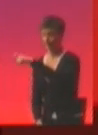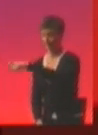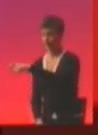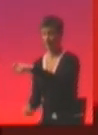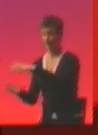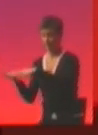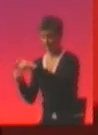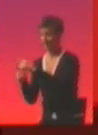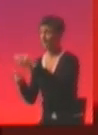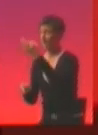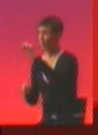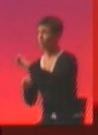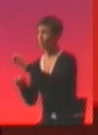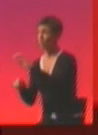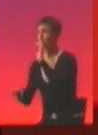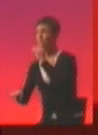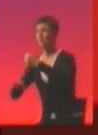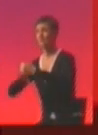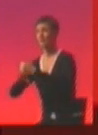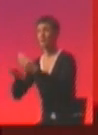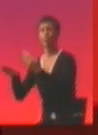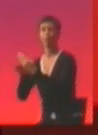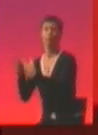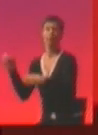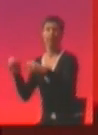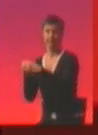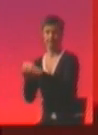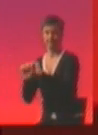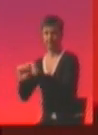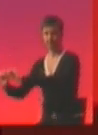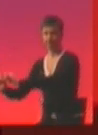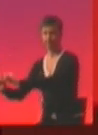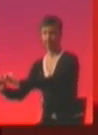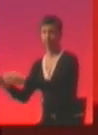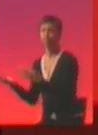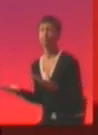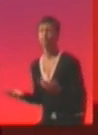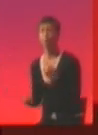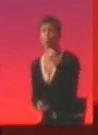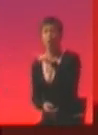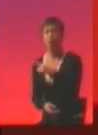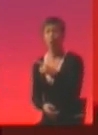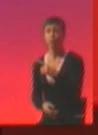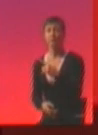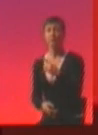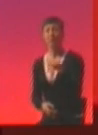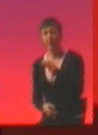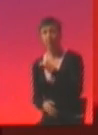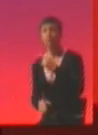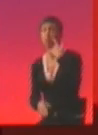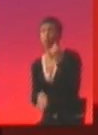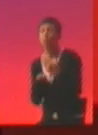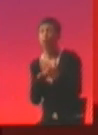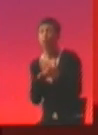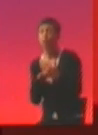and councillors, are setting up job clubs. So instead of 100,000 youth jobs,